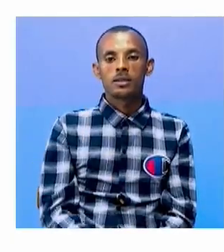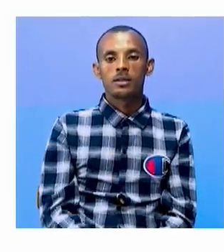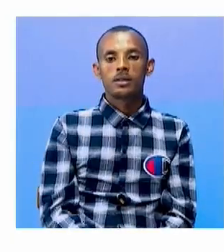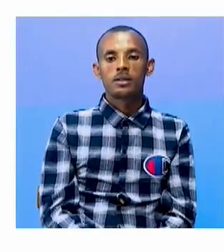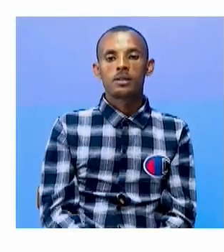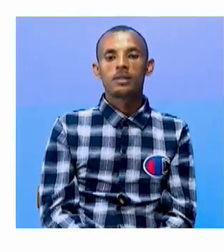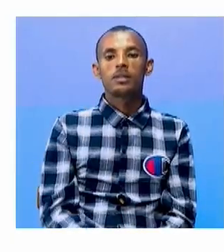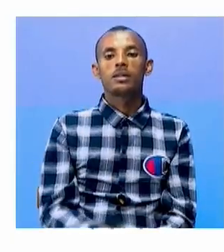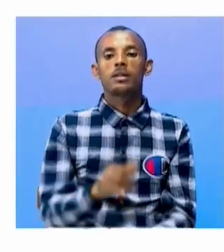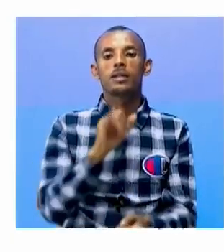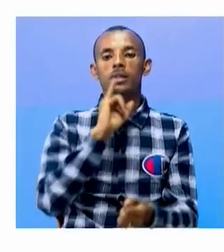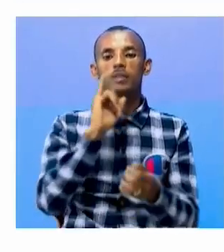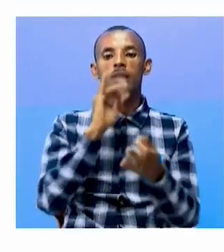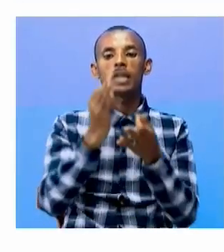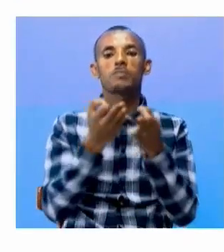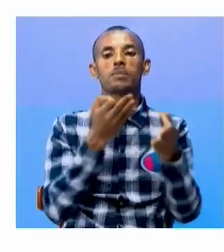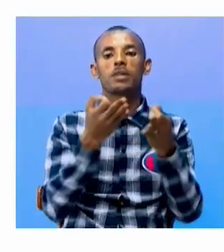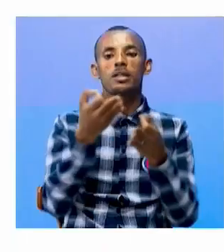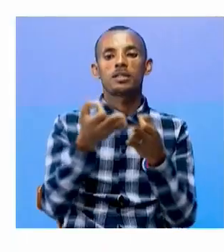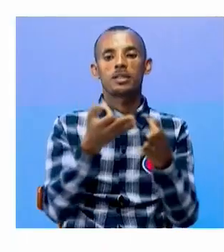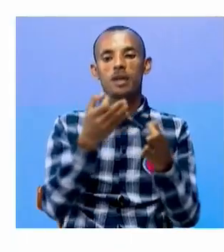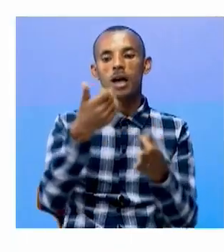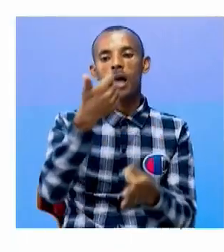is expressed as